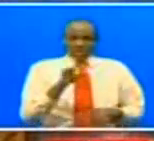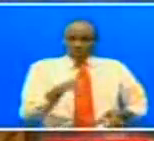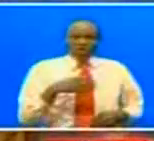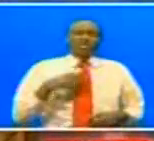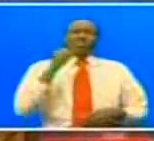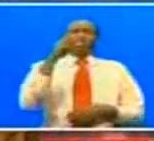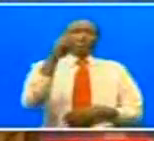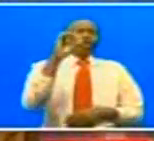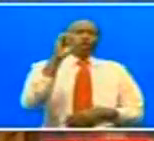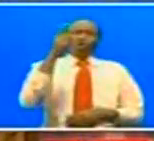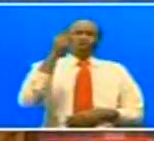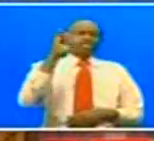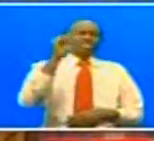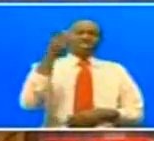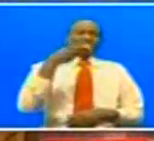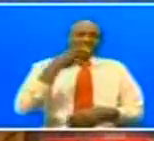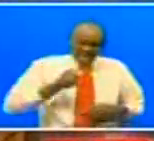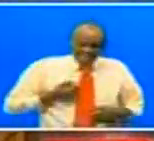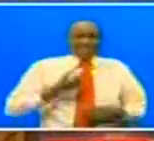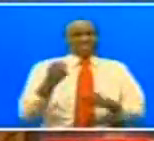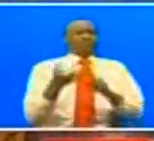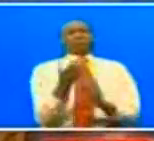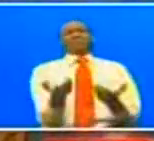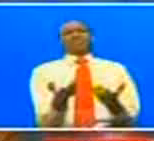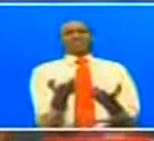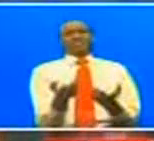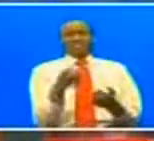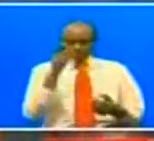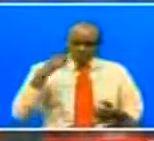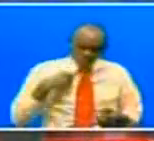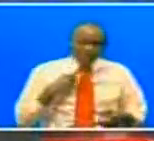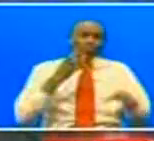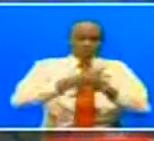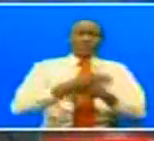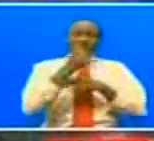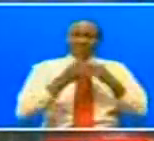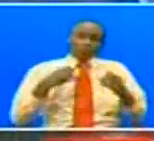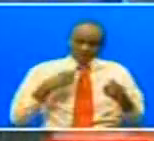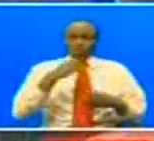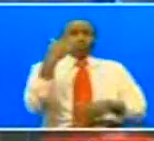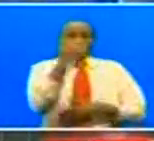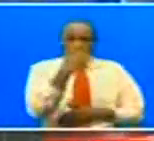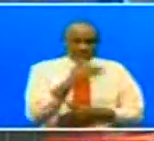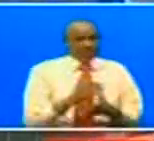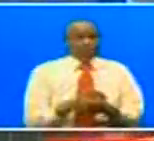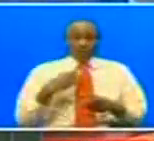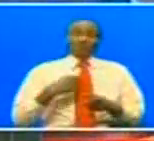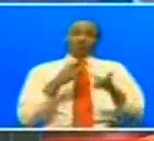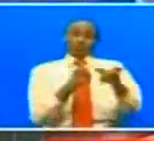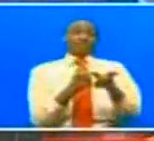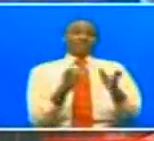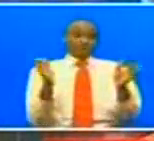schoolgirls. What leads those schoolgirls to say, we're going to get on a flight, we're going to cross a country, we're going to get to a border, and we're going to go and fight